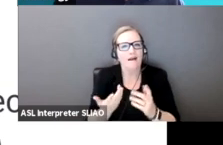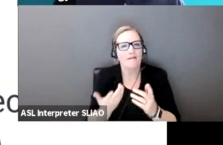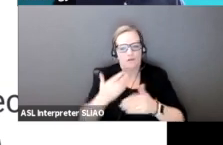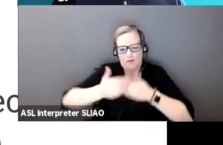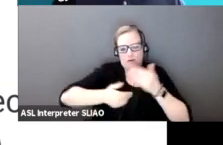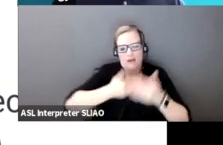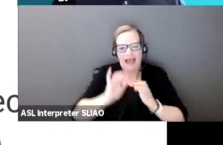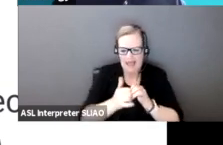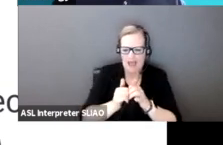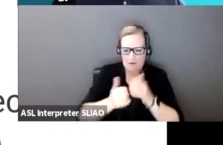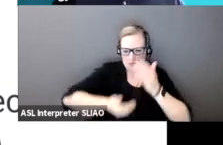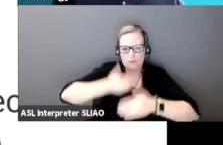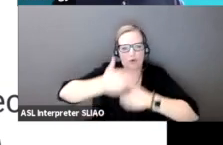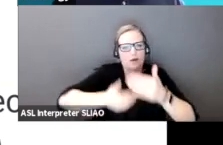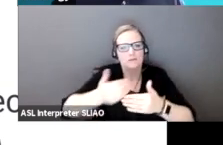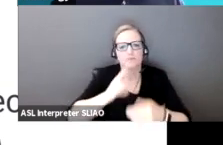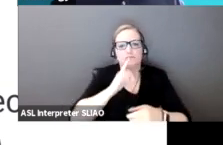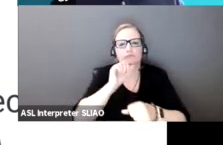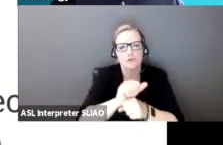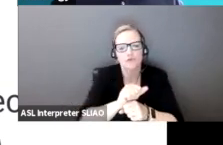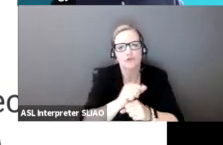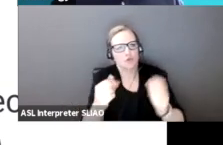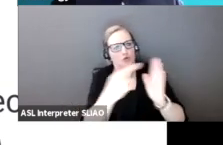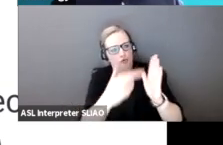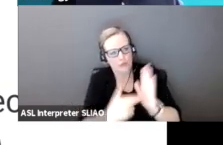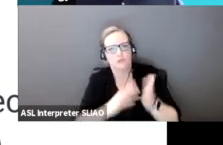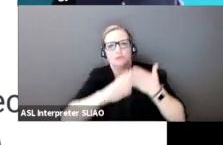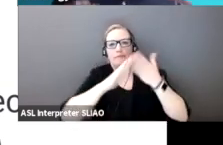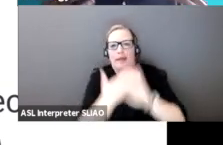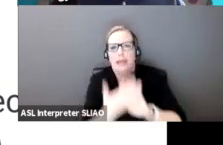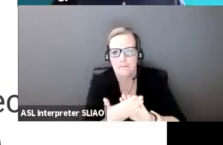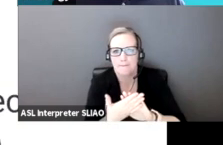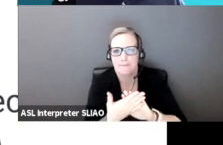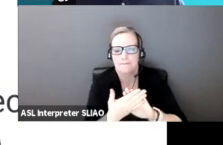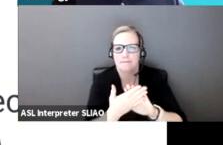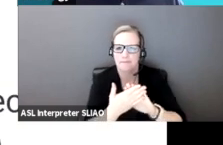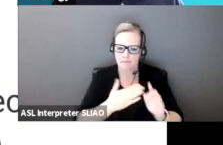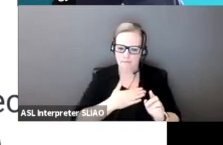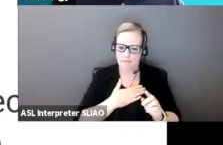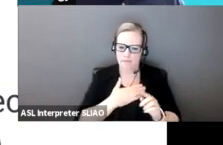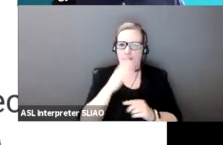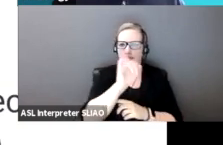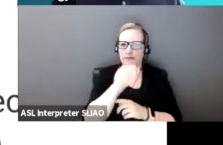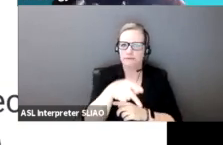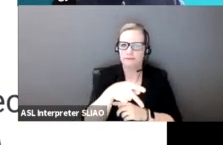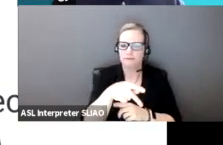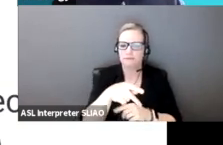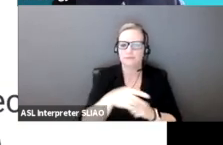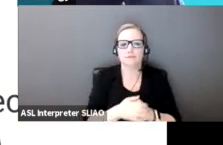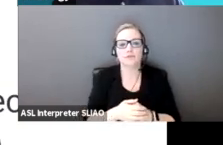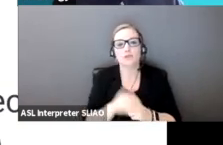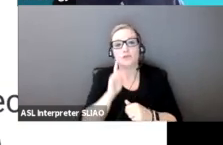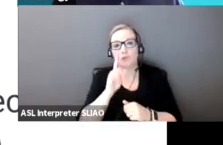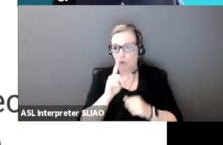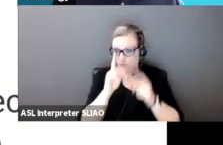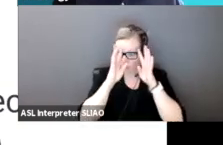work? So these are three very separate concepts: the underlying creation, the rights